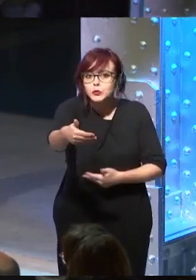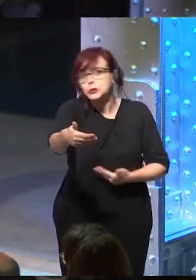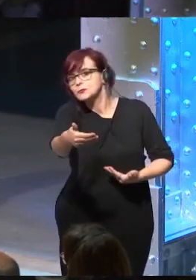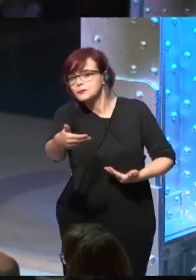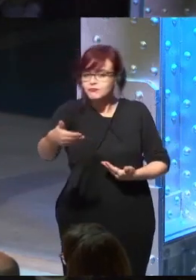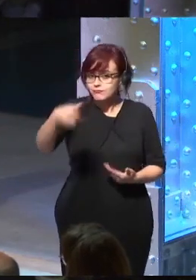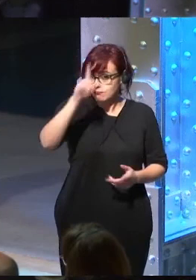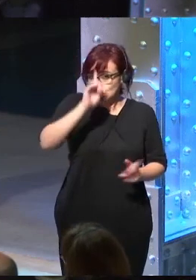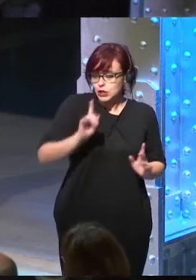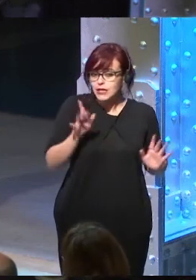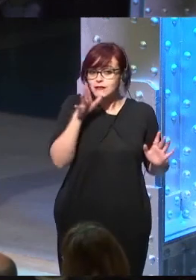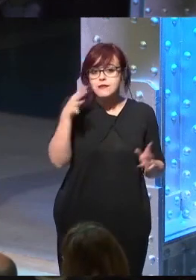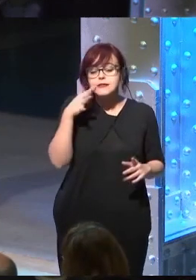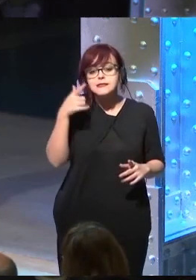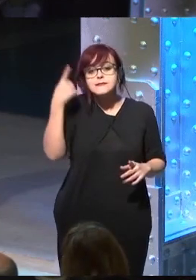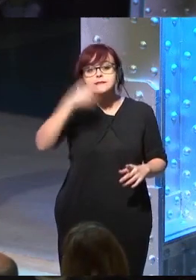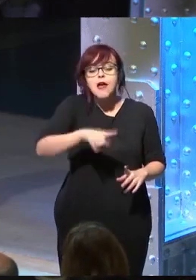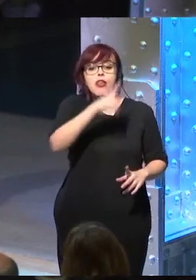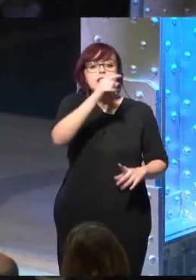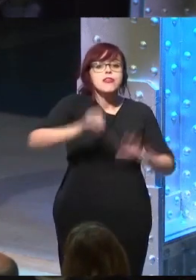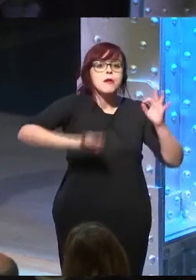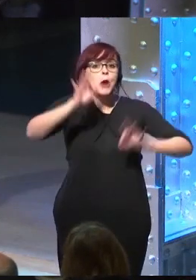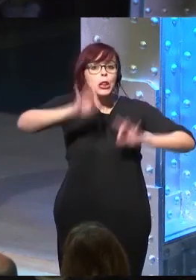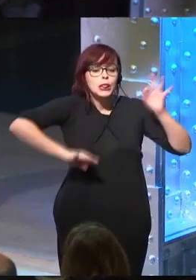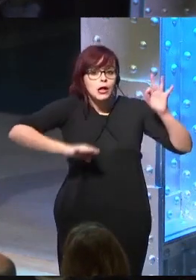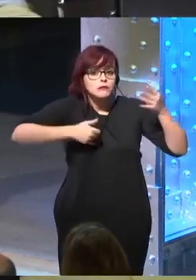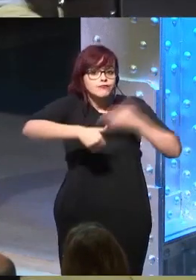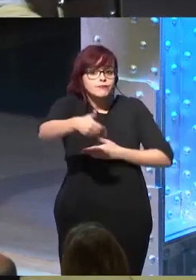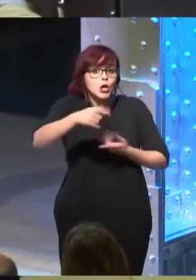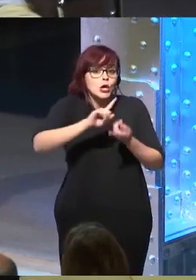entirely certain how different it is.